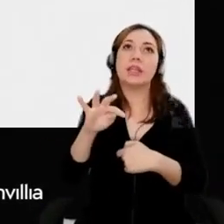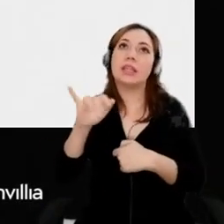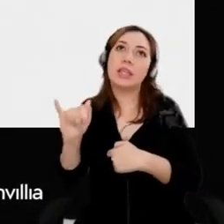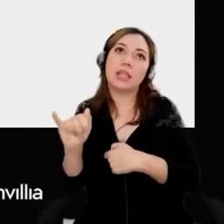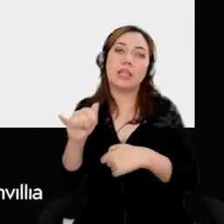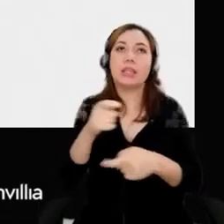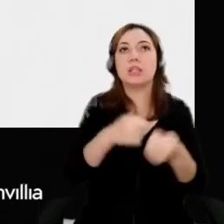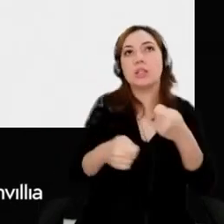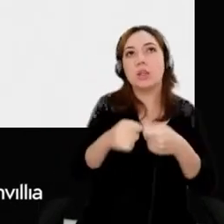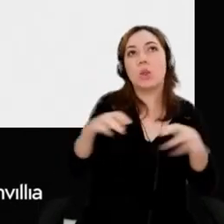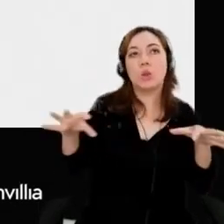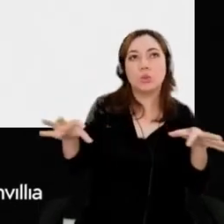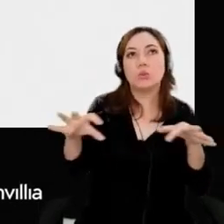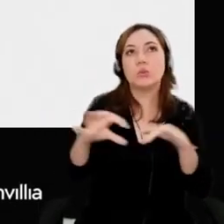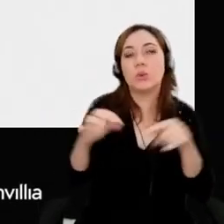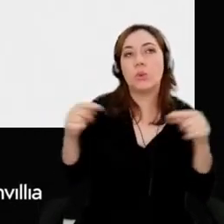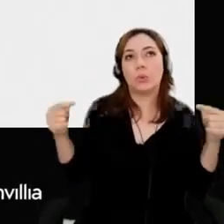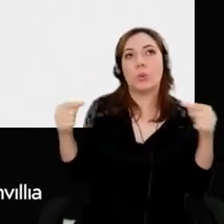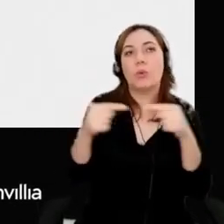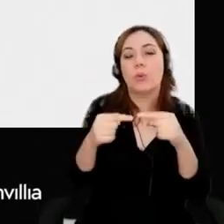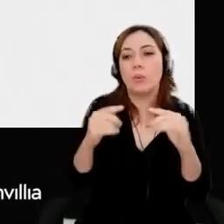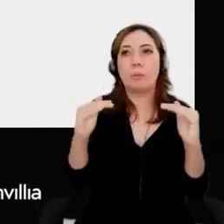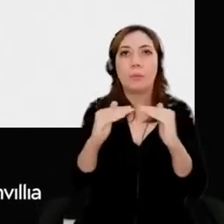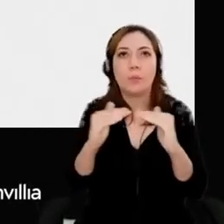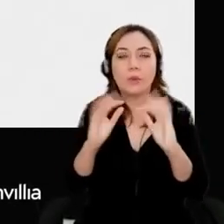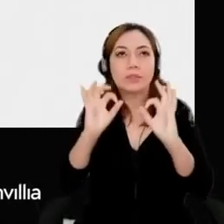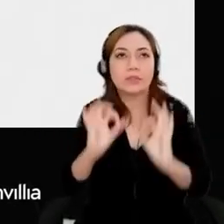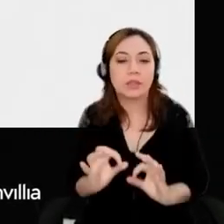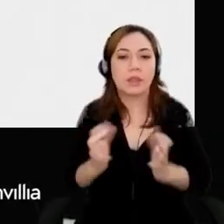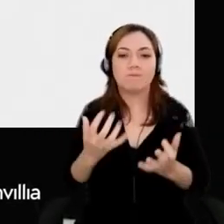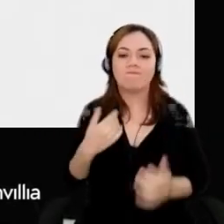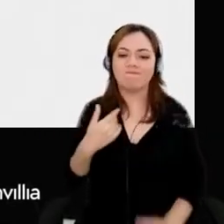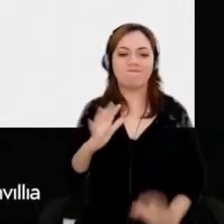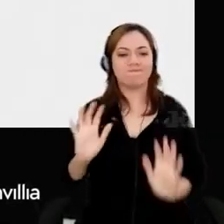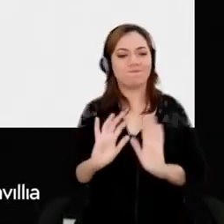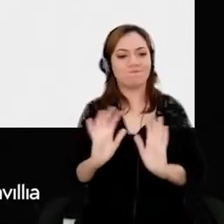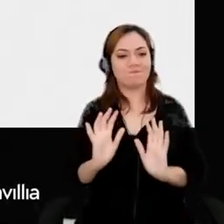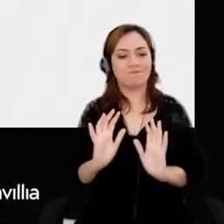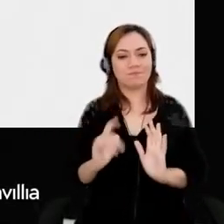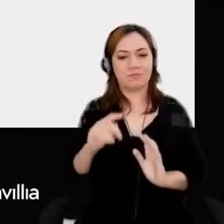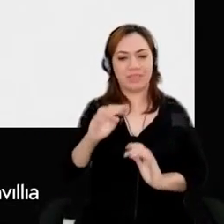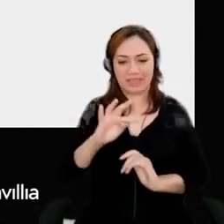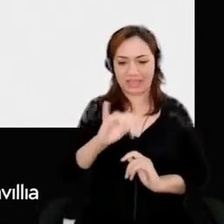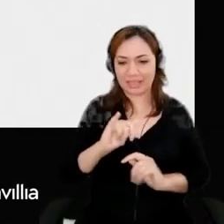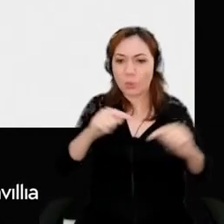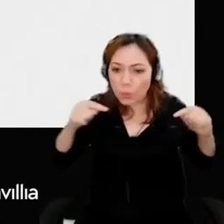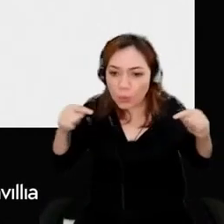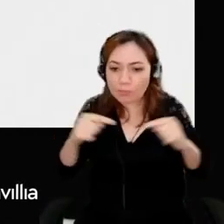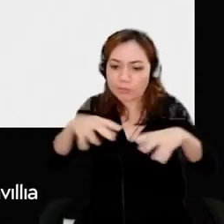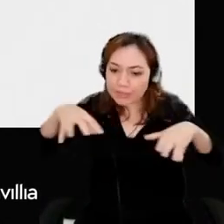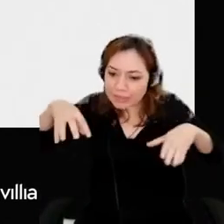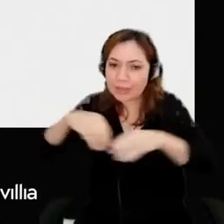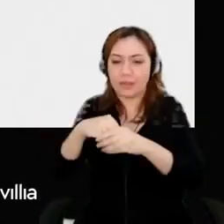not a good position because IT is business as any other area in the company. So